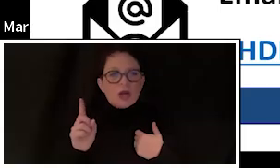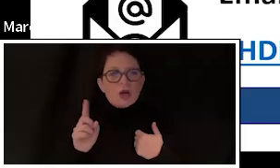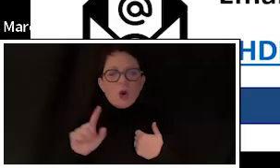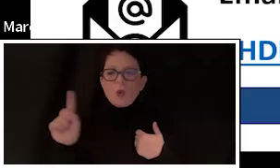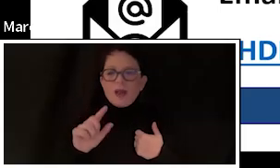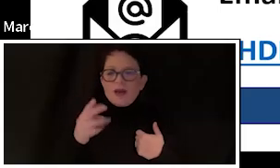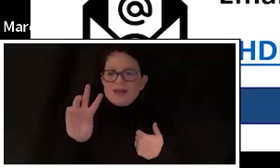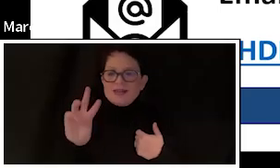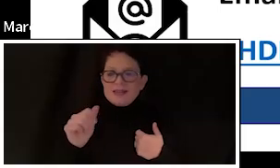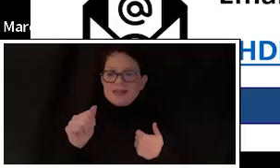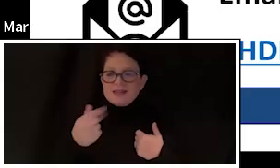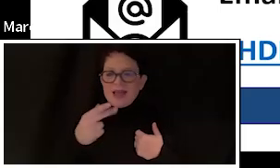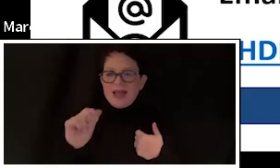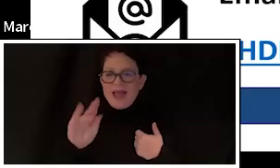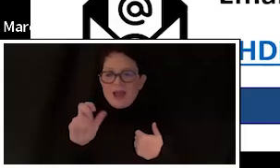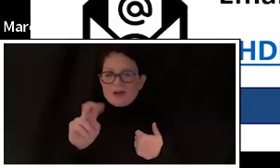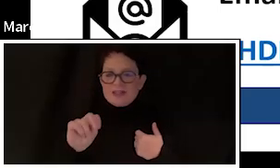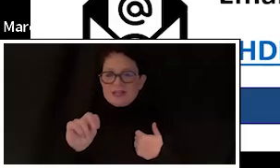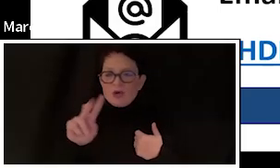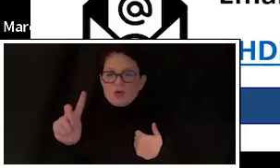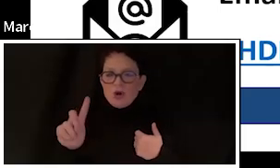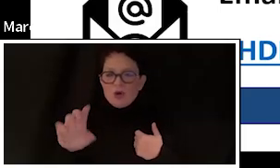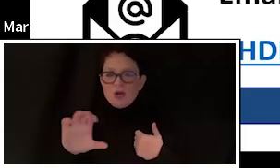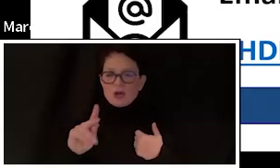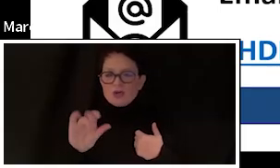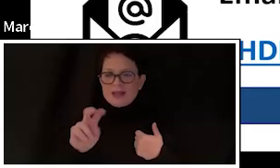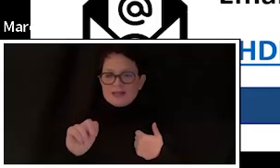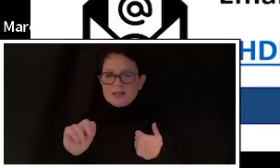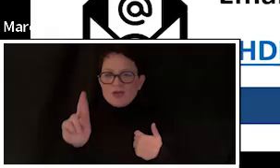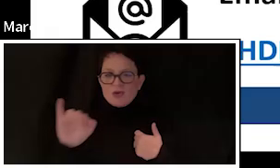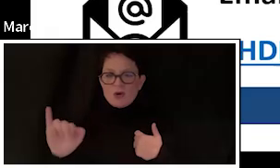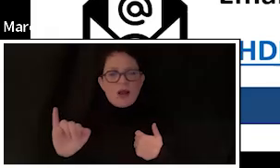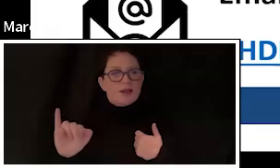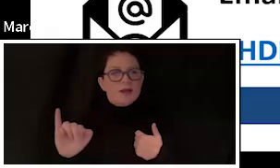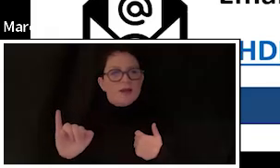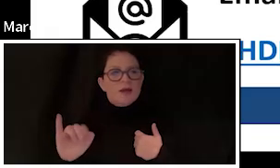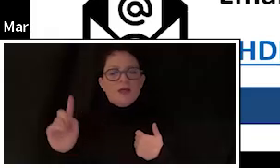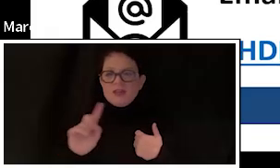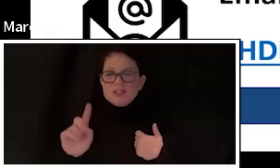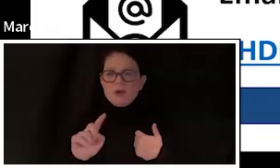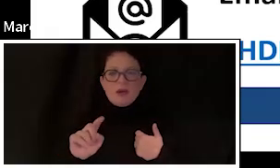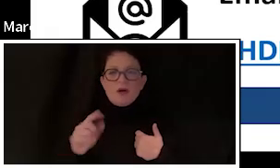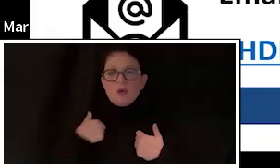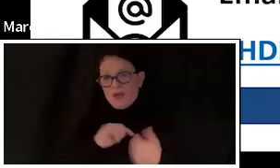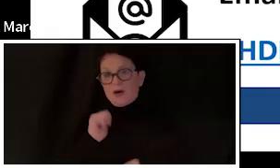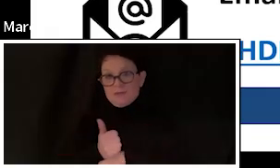It's 6 Harrington Road in Cranston, Rhode Island. That's where BHDDH is